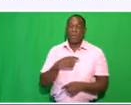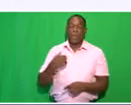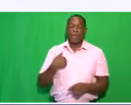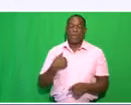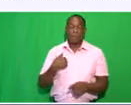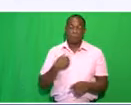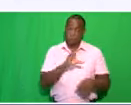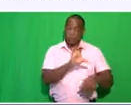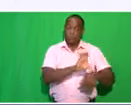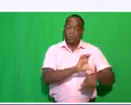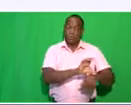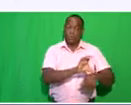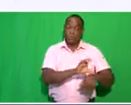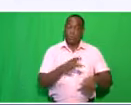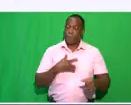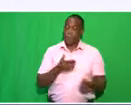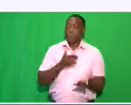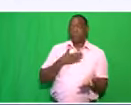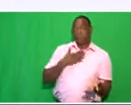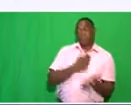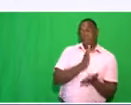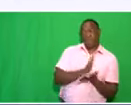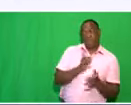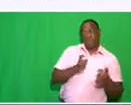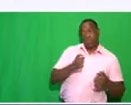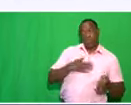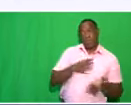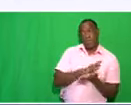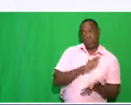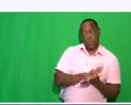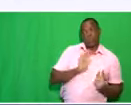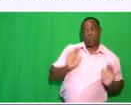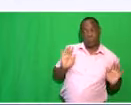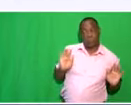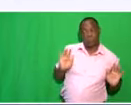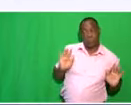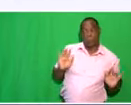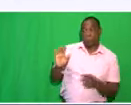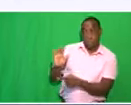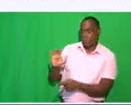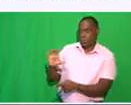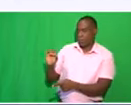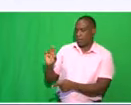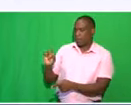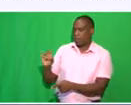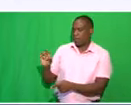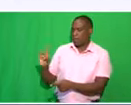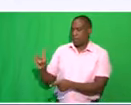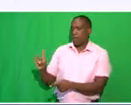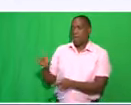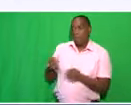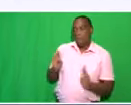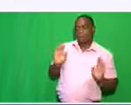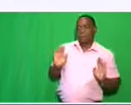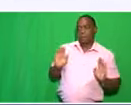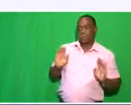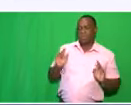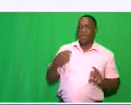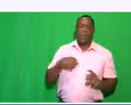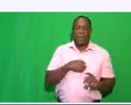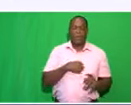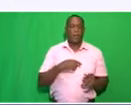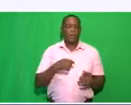and the boards to control their schools coming out of the Concordat. The boards are allowed to continue to own their property.